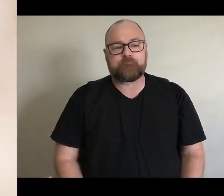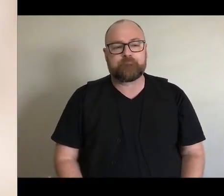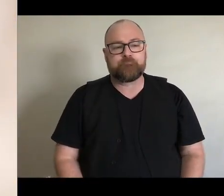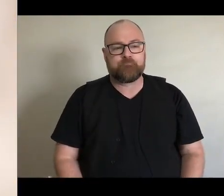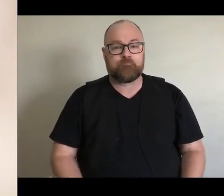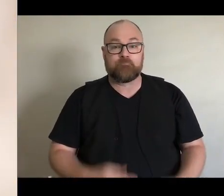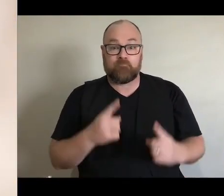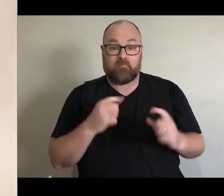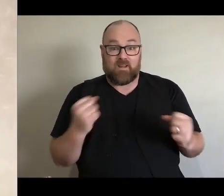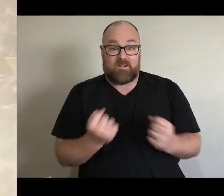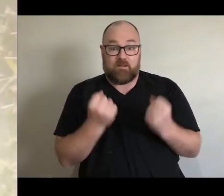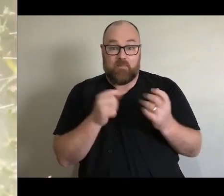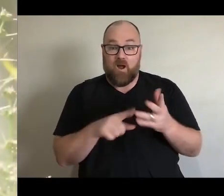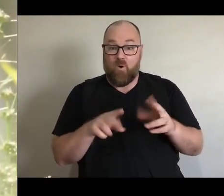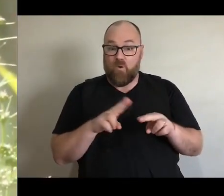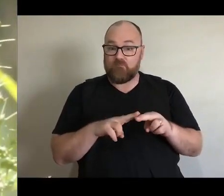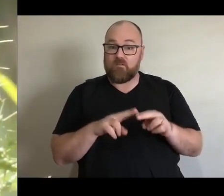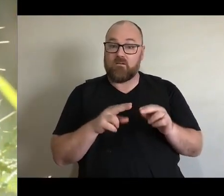That's the power of art,